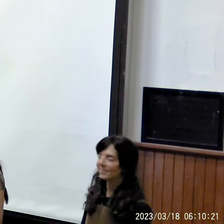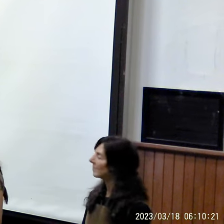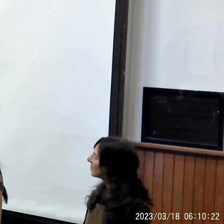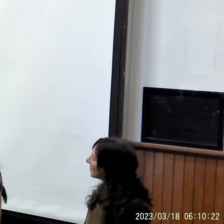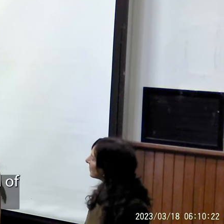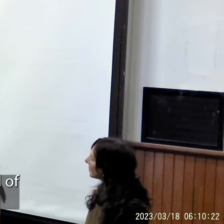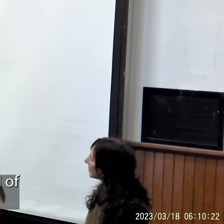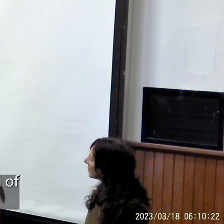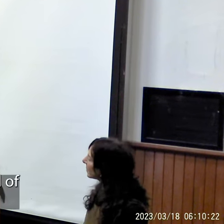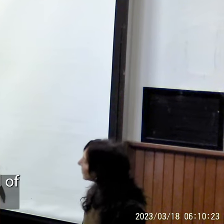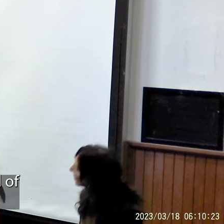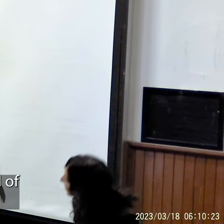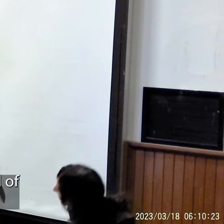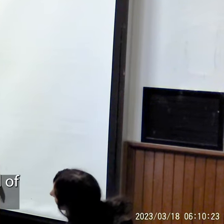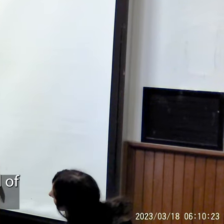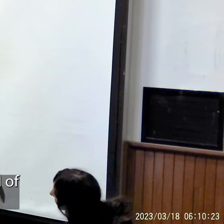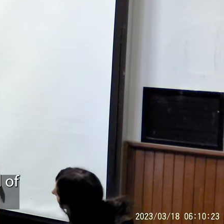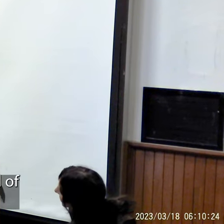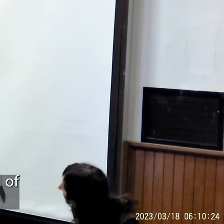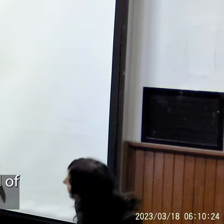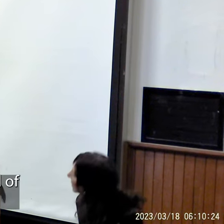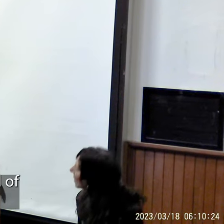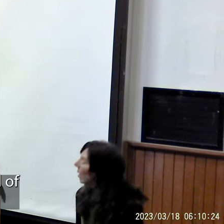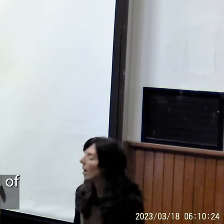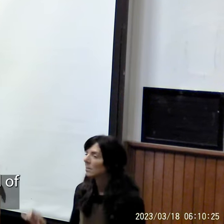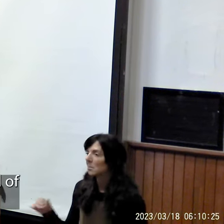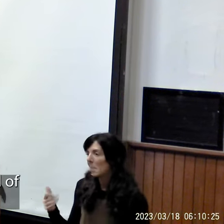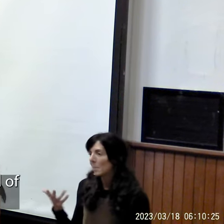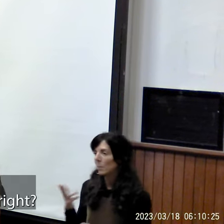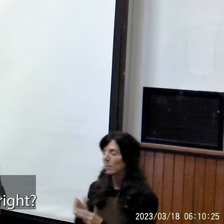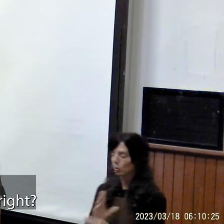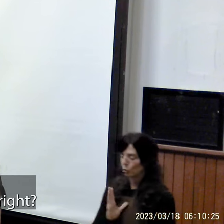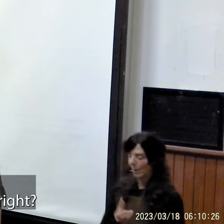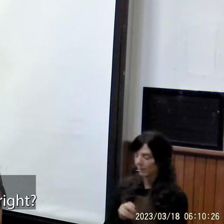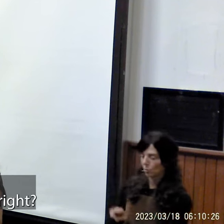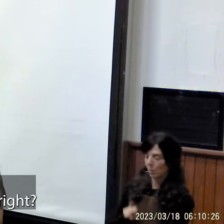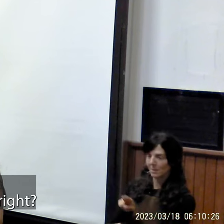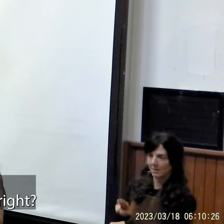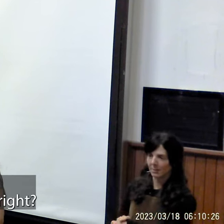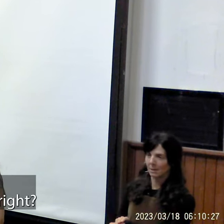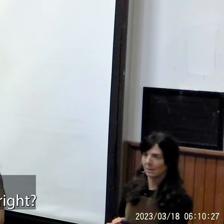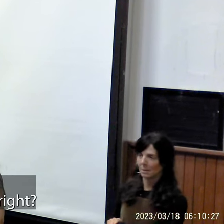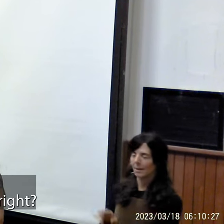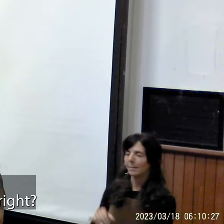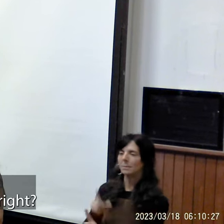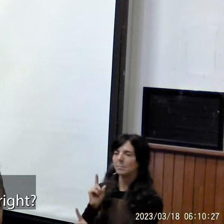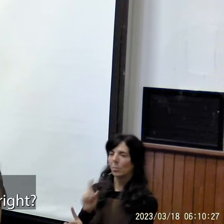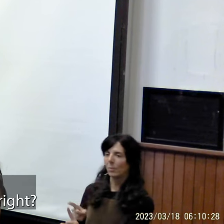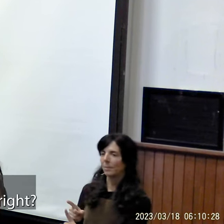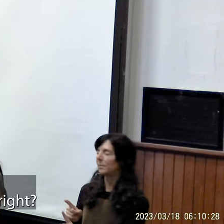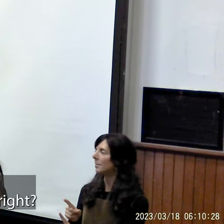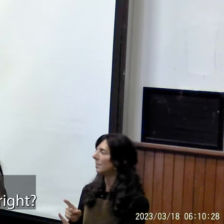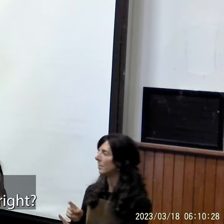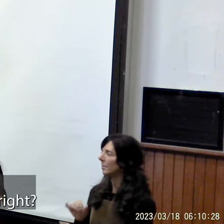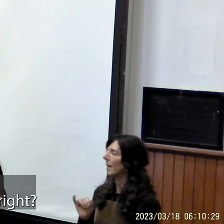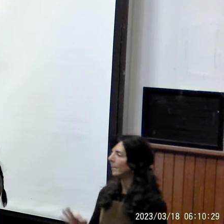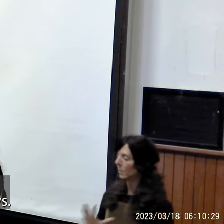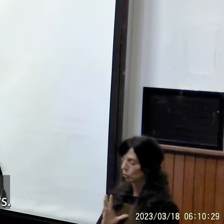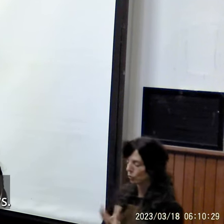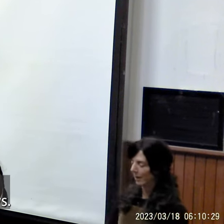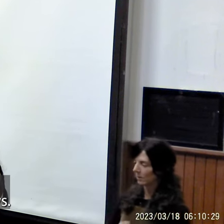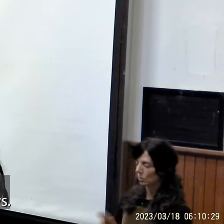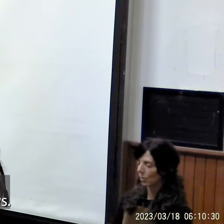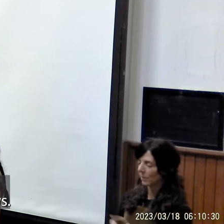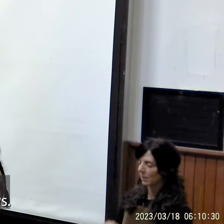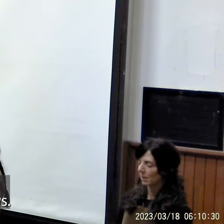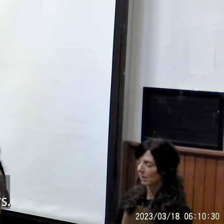and I mean, certainly we could point to a kind of transnormativity. Mm-hmm. Like, certainly that's the point of transnormativity, right? It's like,